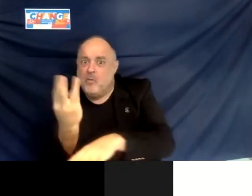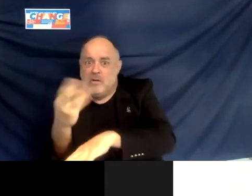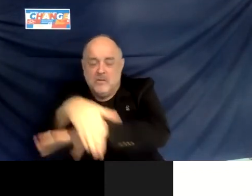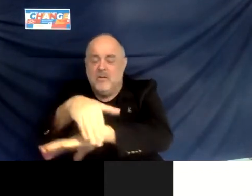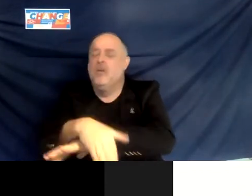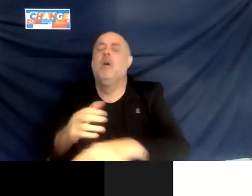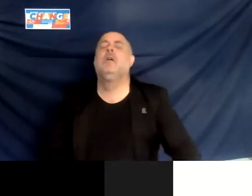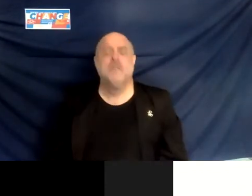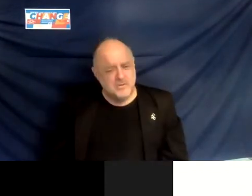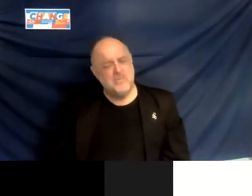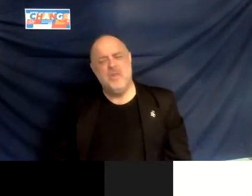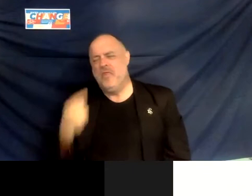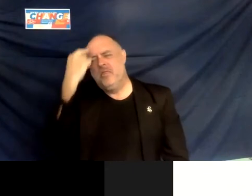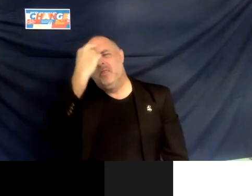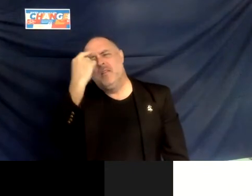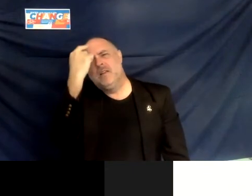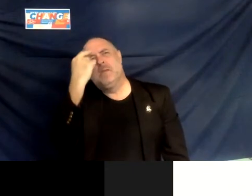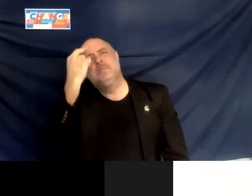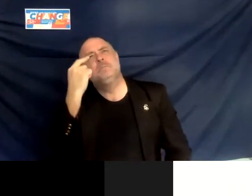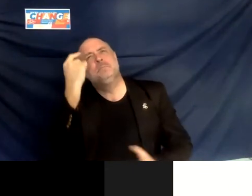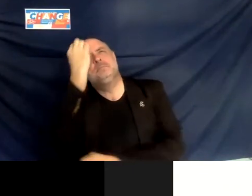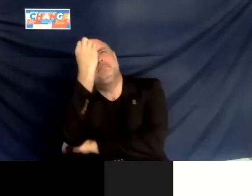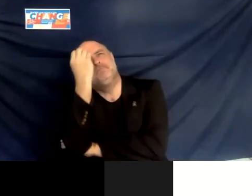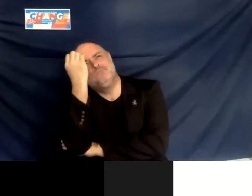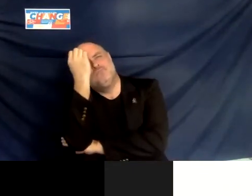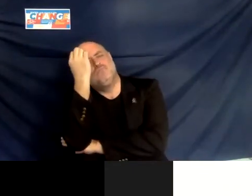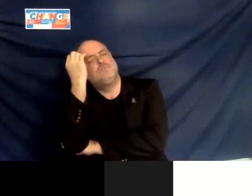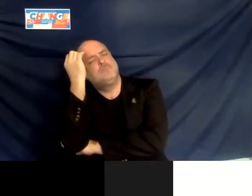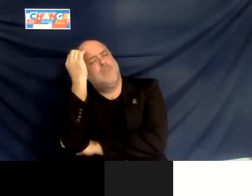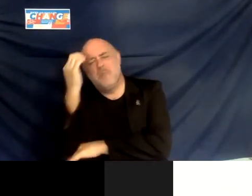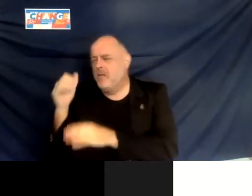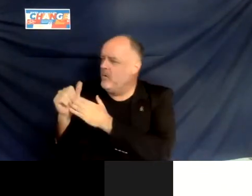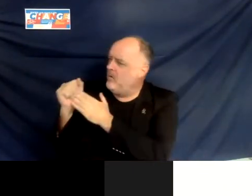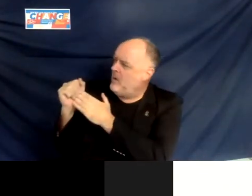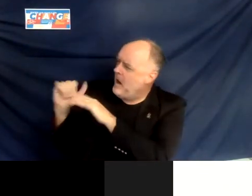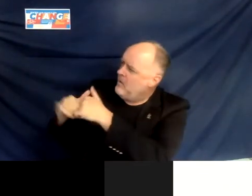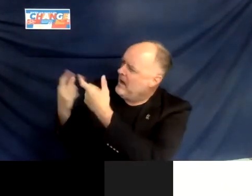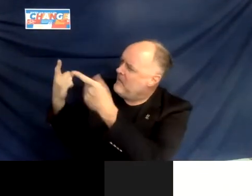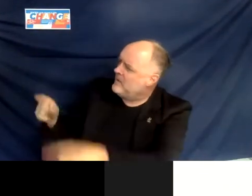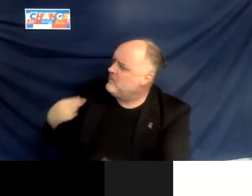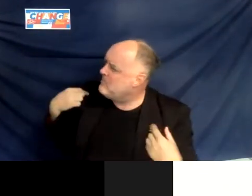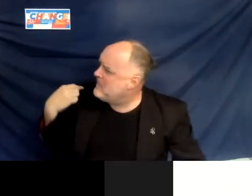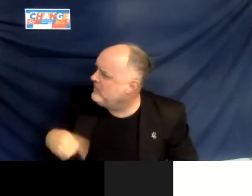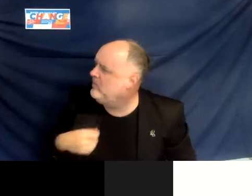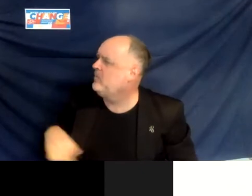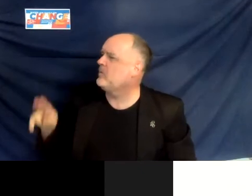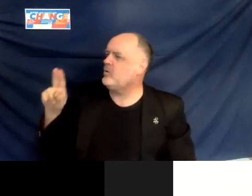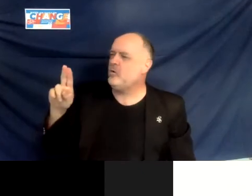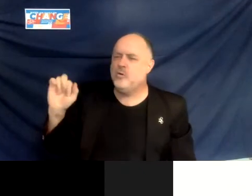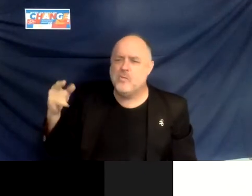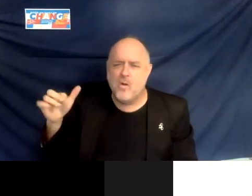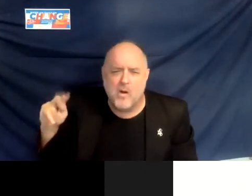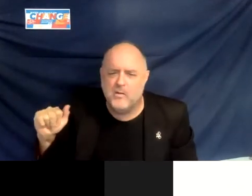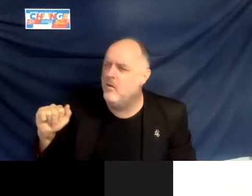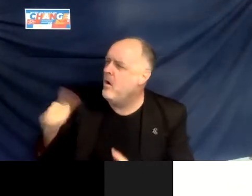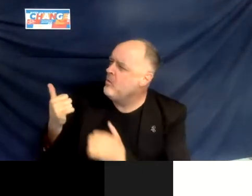to encourage you to look deeper at what is being done here and by leaders in other places like Colombia, Mexico, Uganda, who are adapting